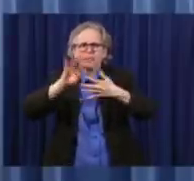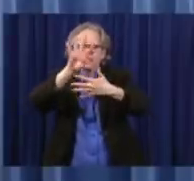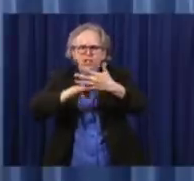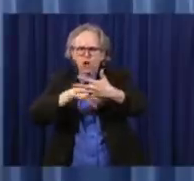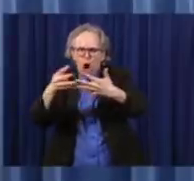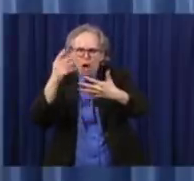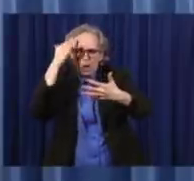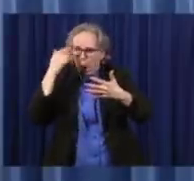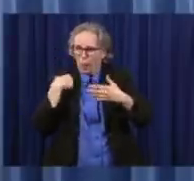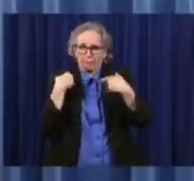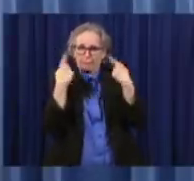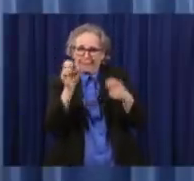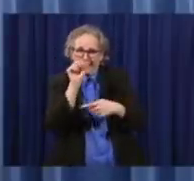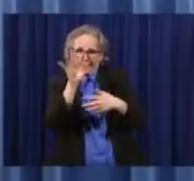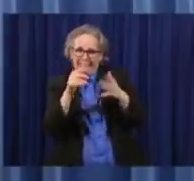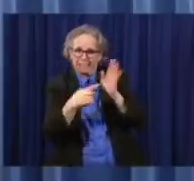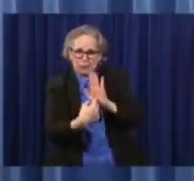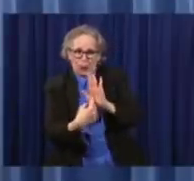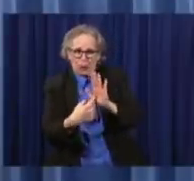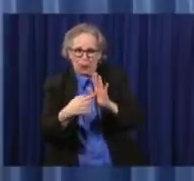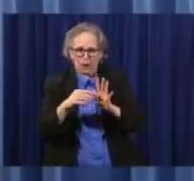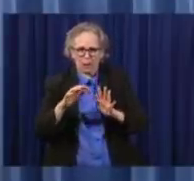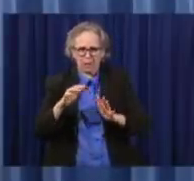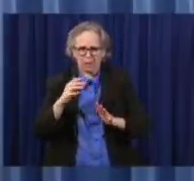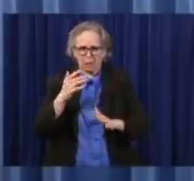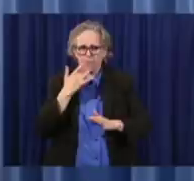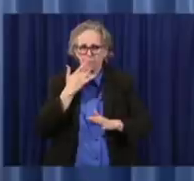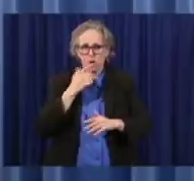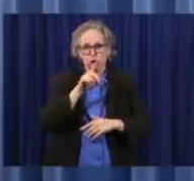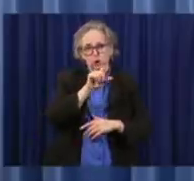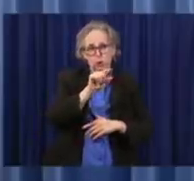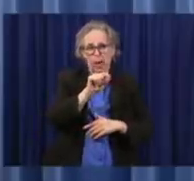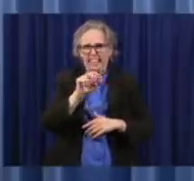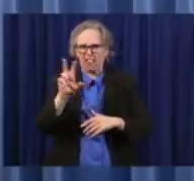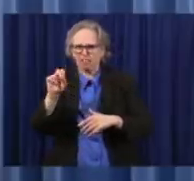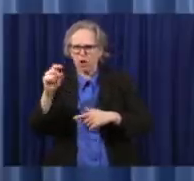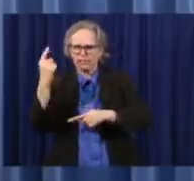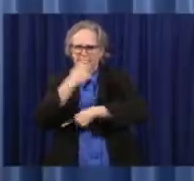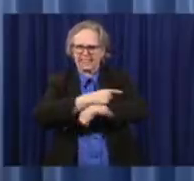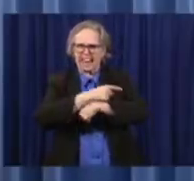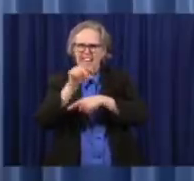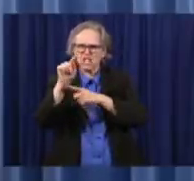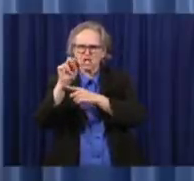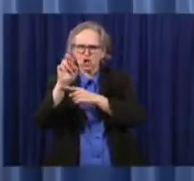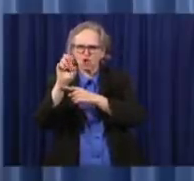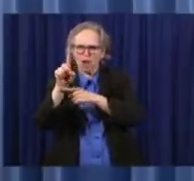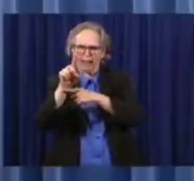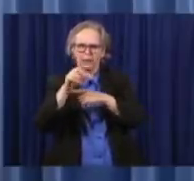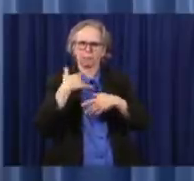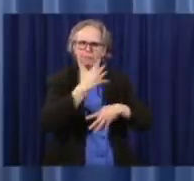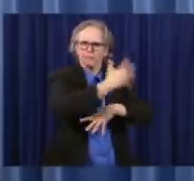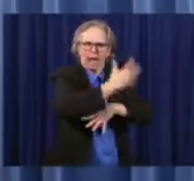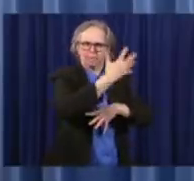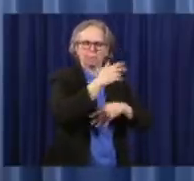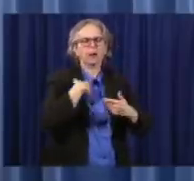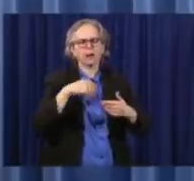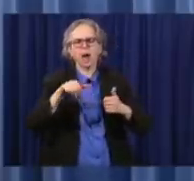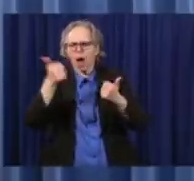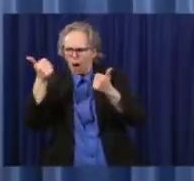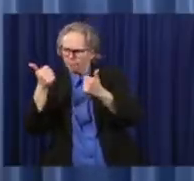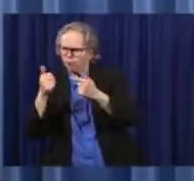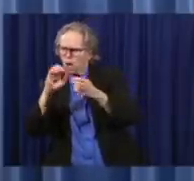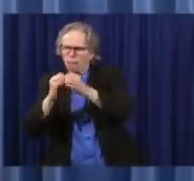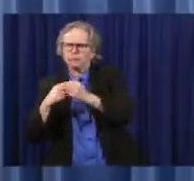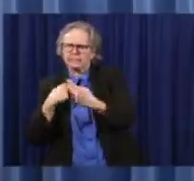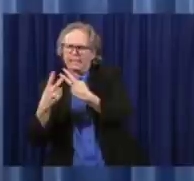maybe a 20-day or 30-day model, so we can just see where things are going. We'll keep the same other ones that you've been seeing, the 5-day, but